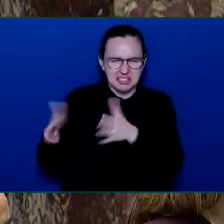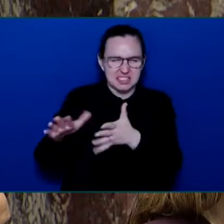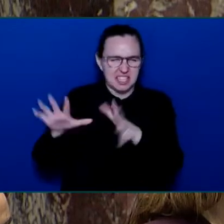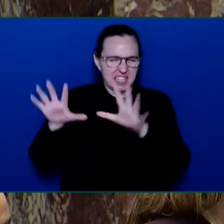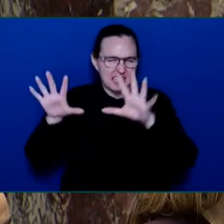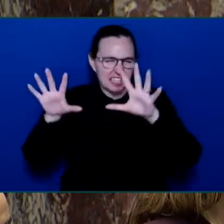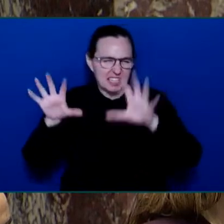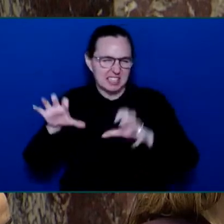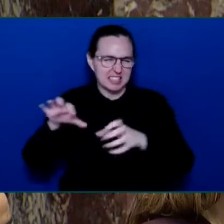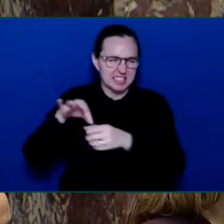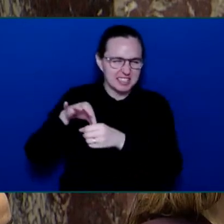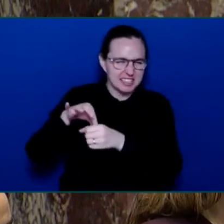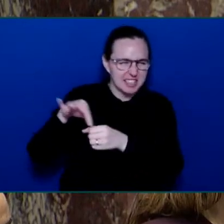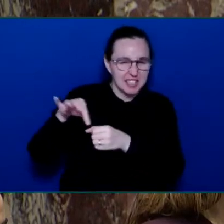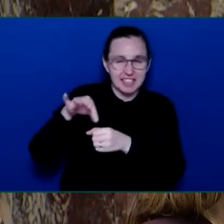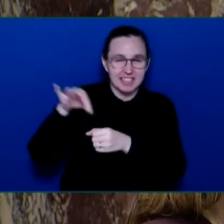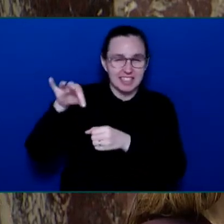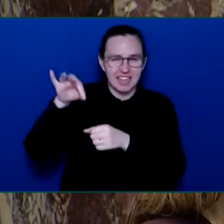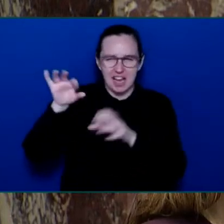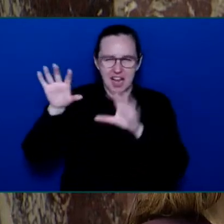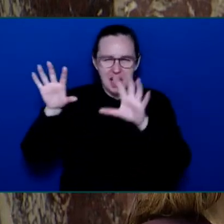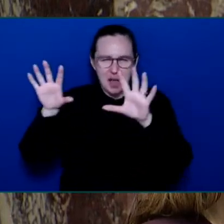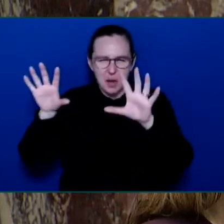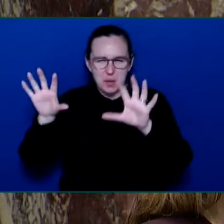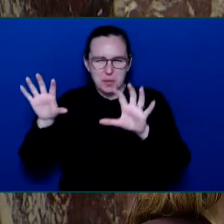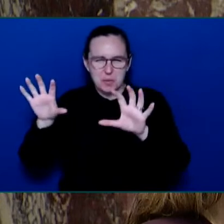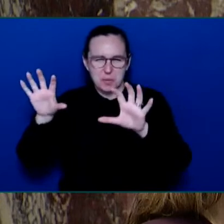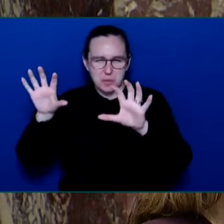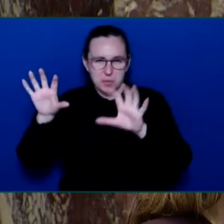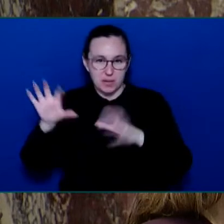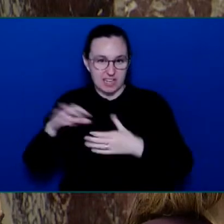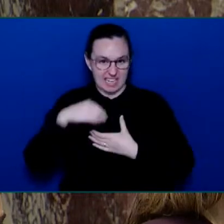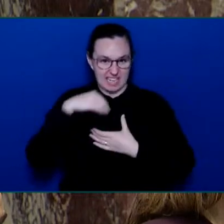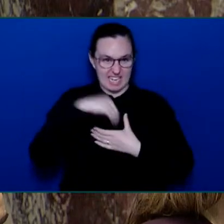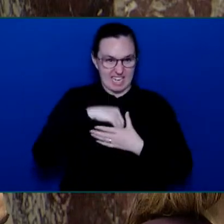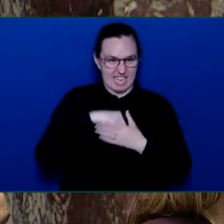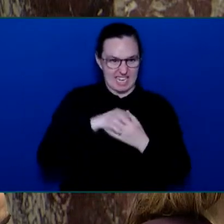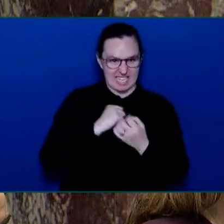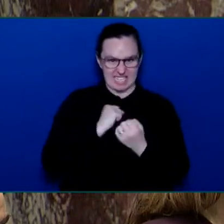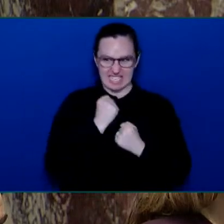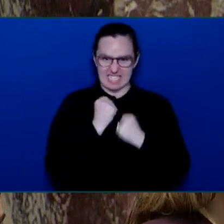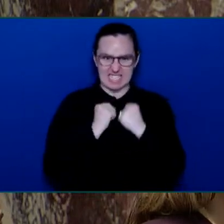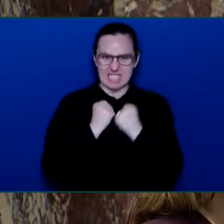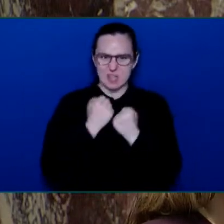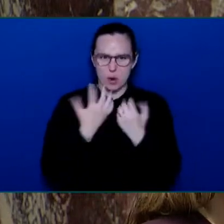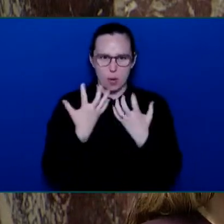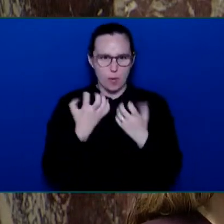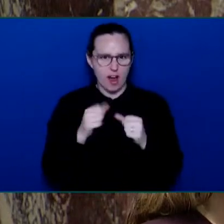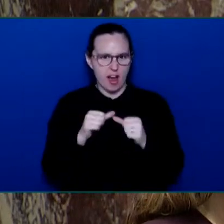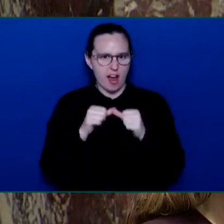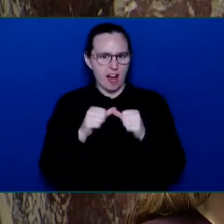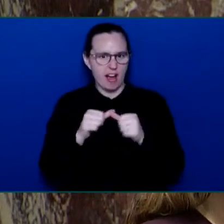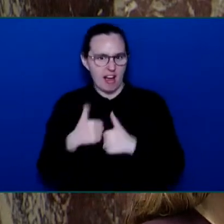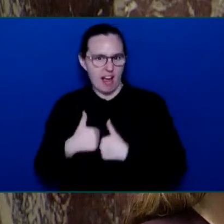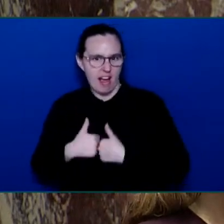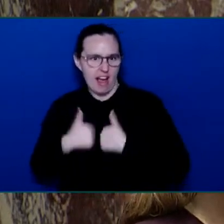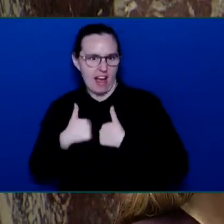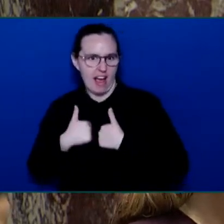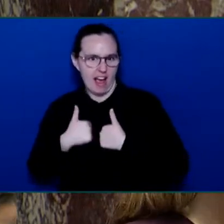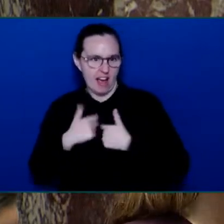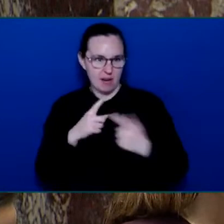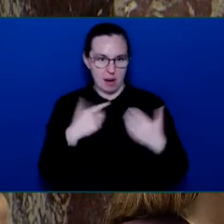your body starts to shiver, for no mere mortal can resist the evil of the thriller.